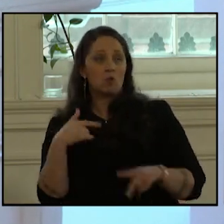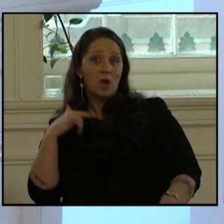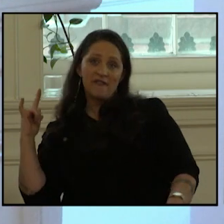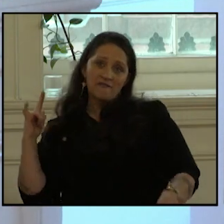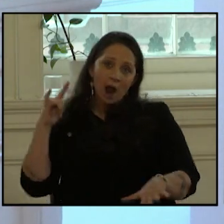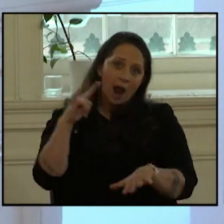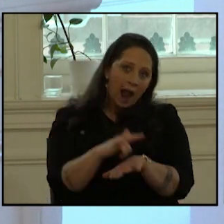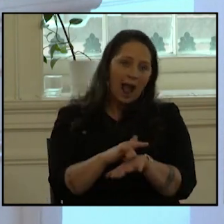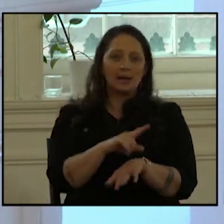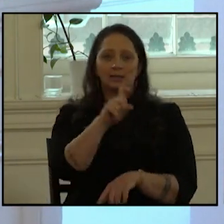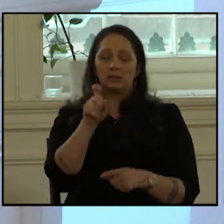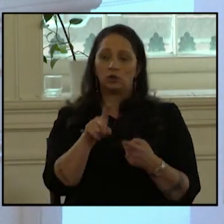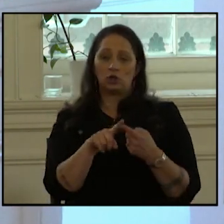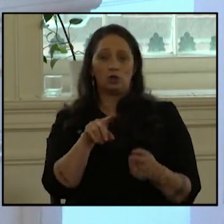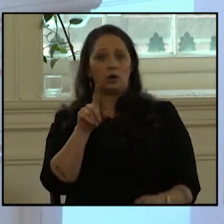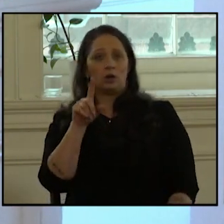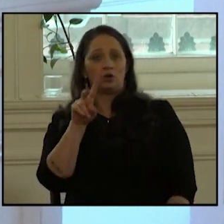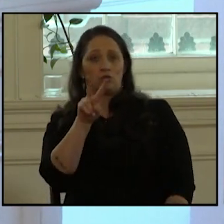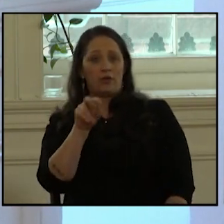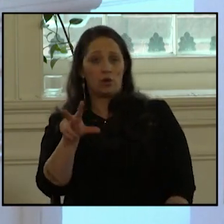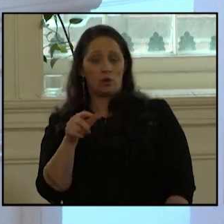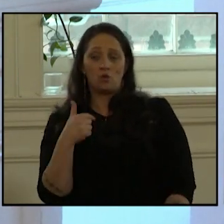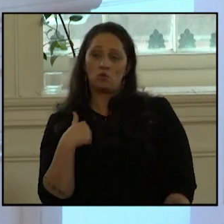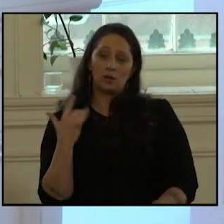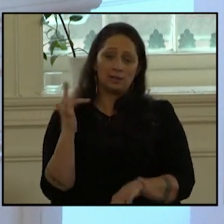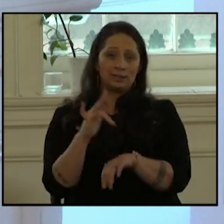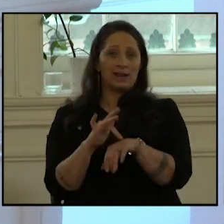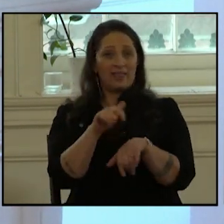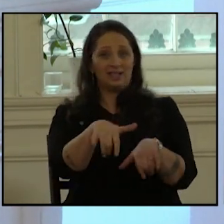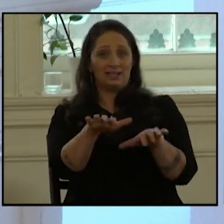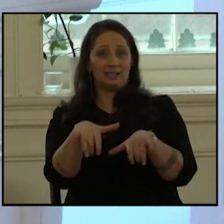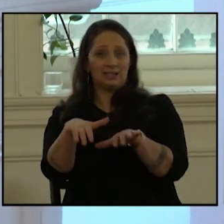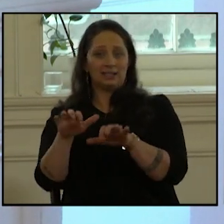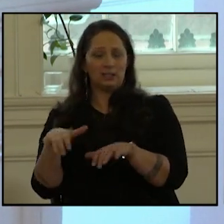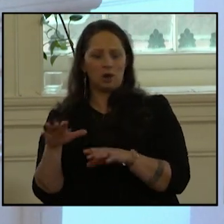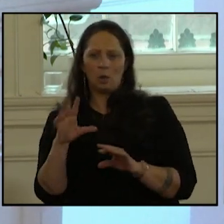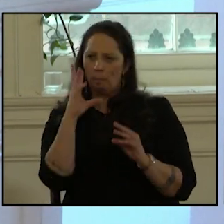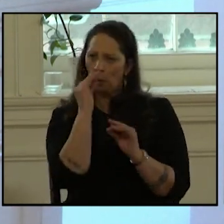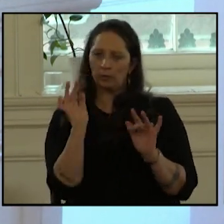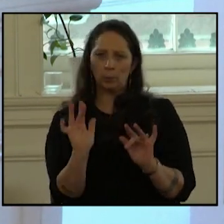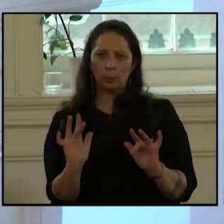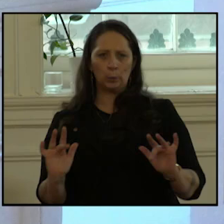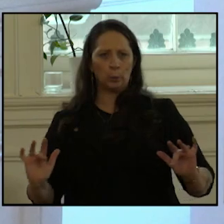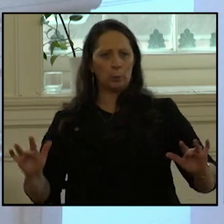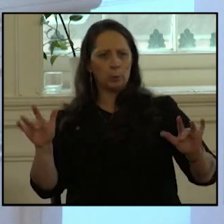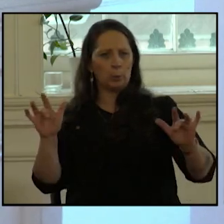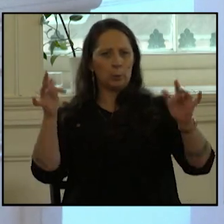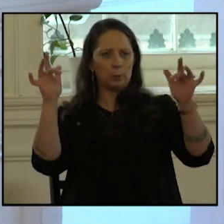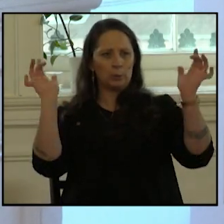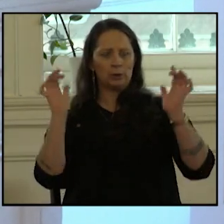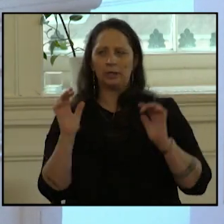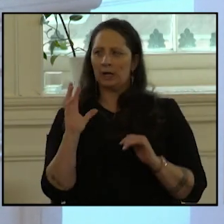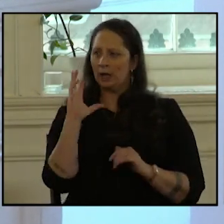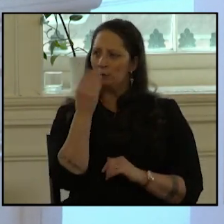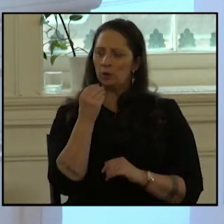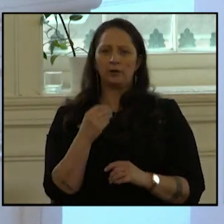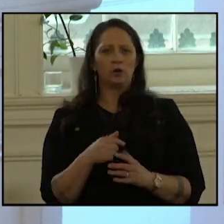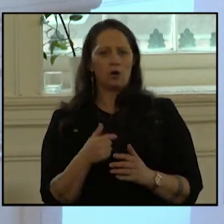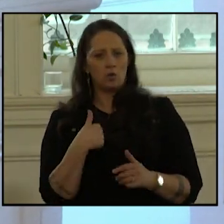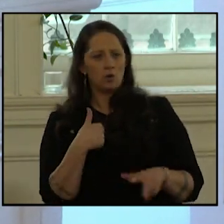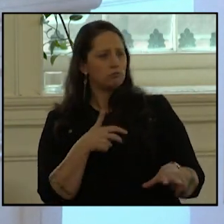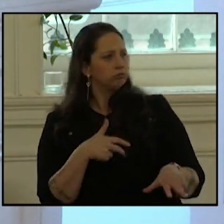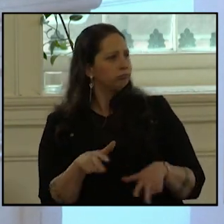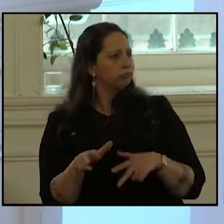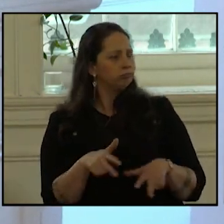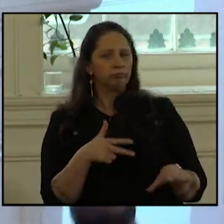in 2003, and we get to this cemetery. It's a pristine cemetery, it looks beautiful, in Kilgore, Texas, and we walk